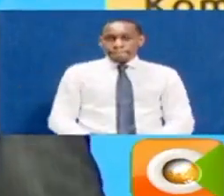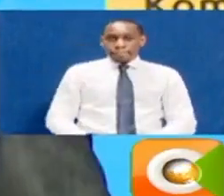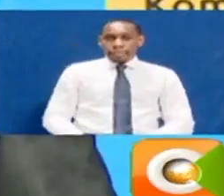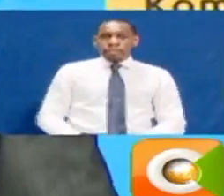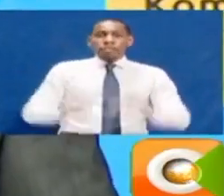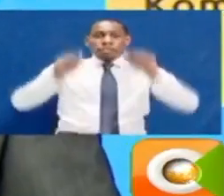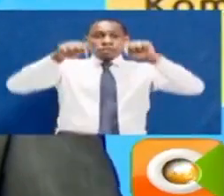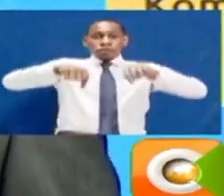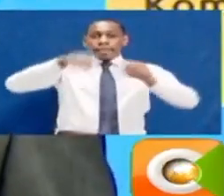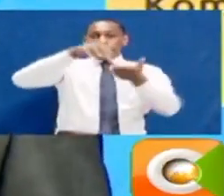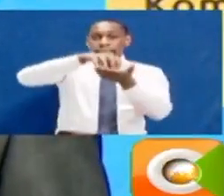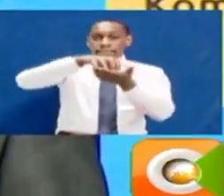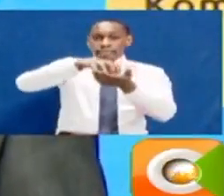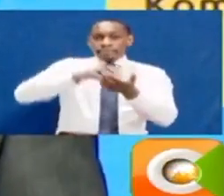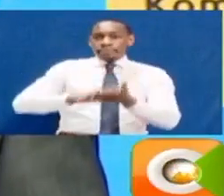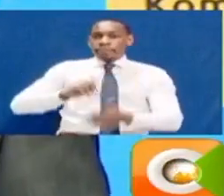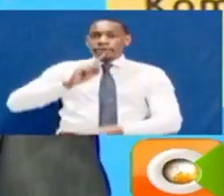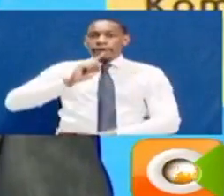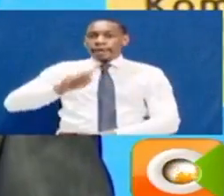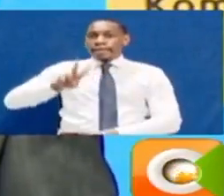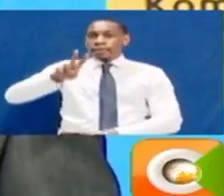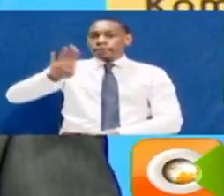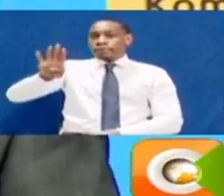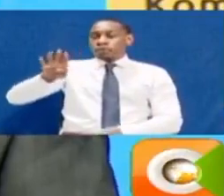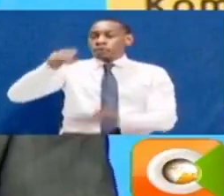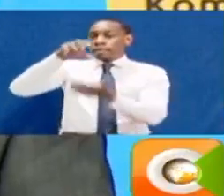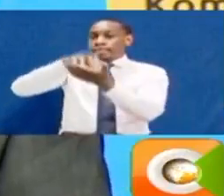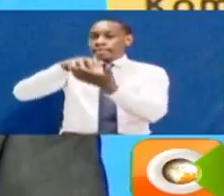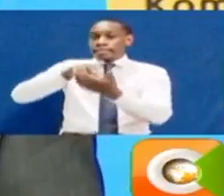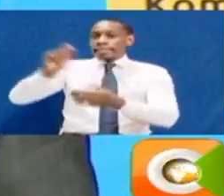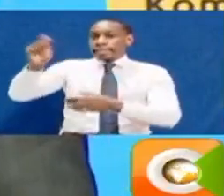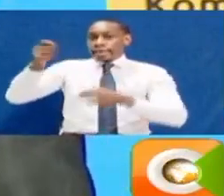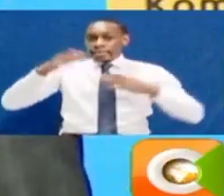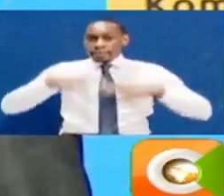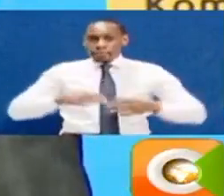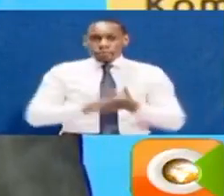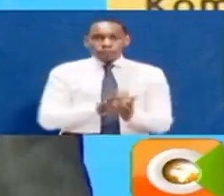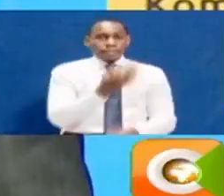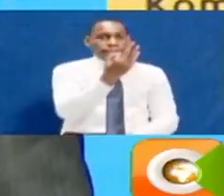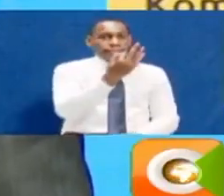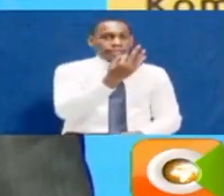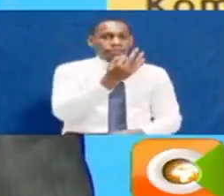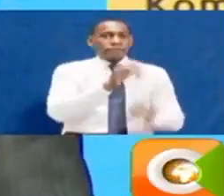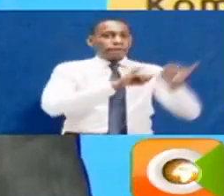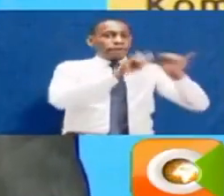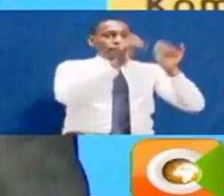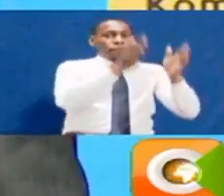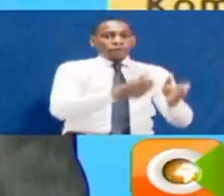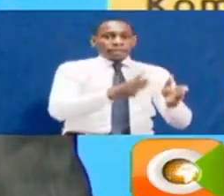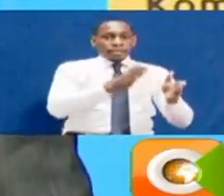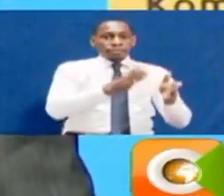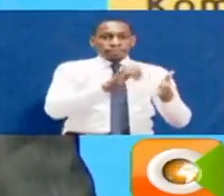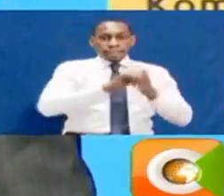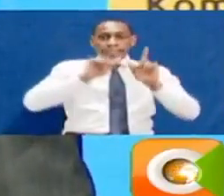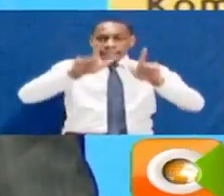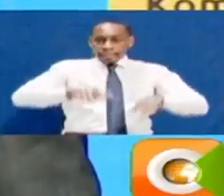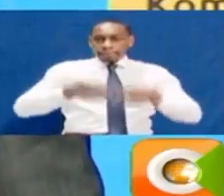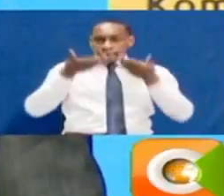Today's cases are 124 of these cases are Kenyans and 3 are foreigners who live amongst